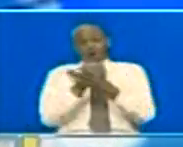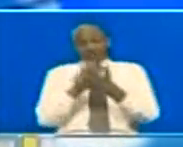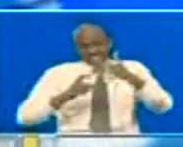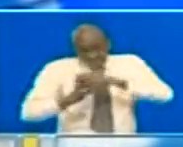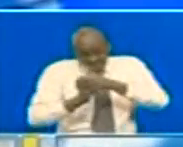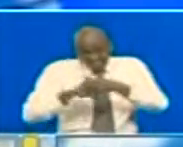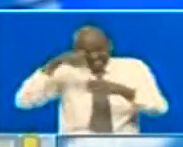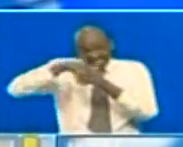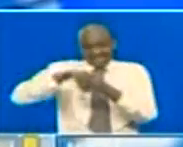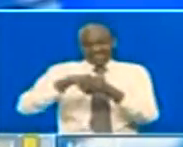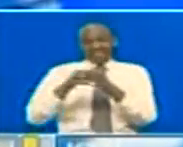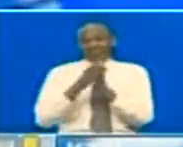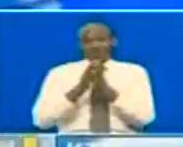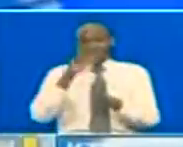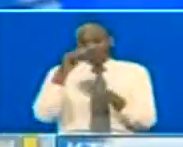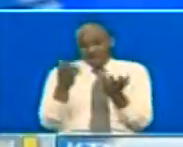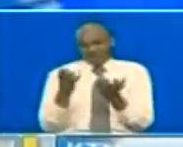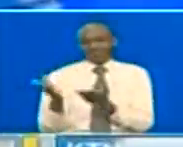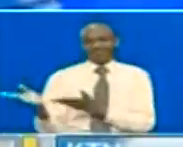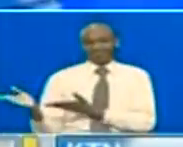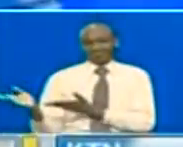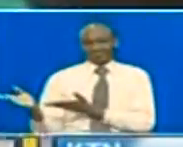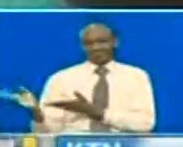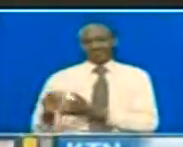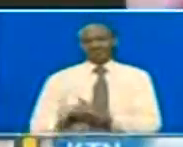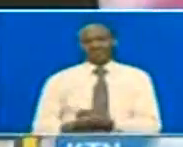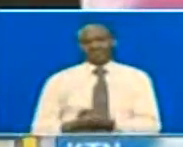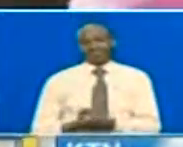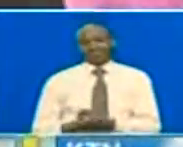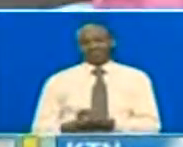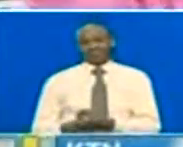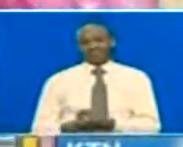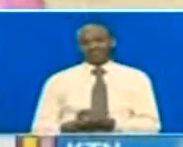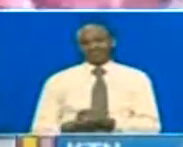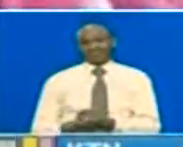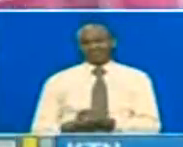locked himself in his office. Najma Ismail has the details.